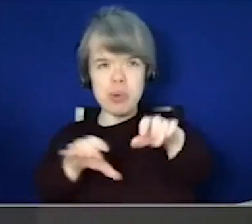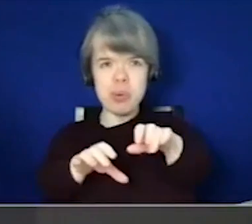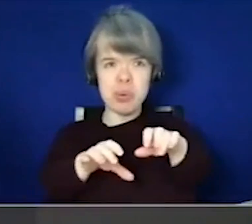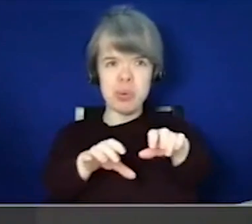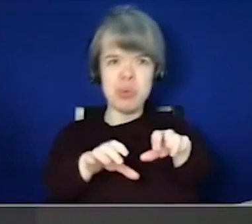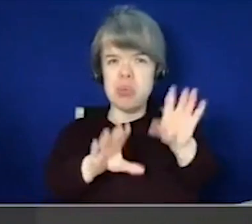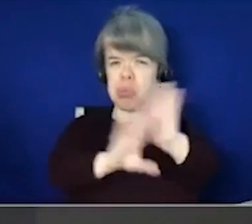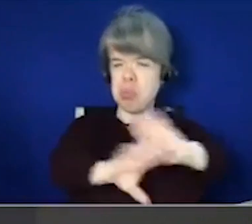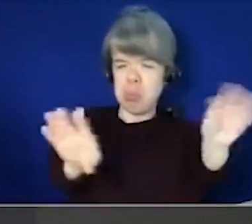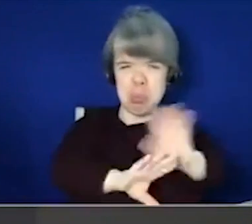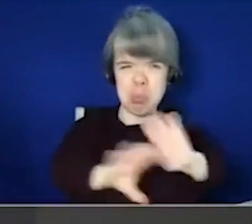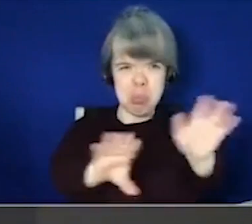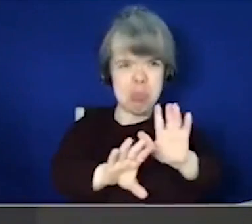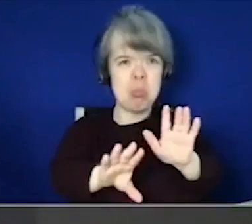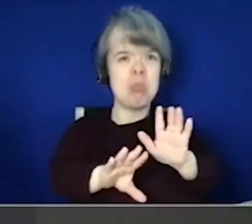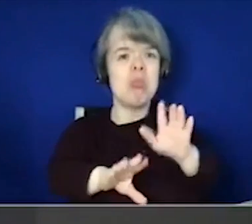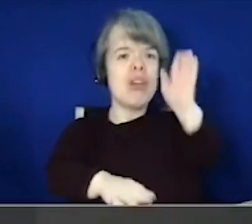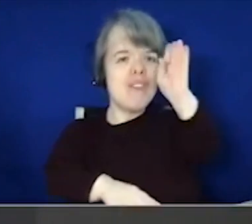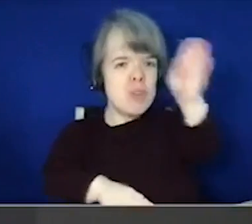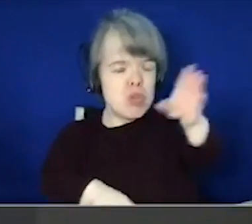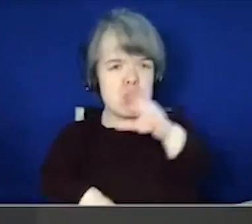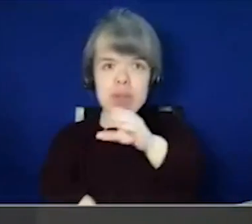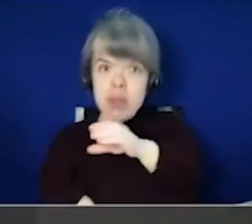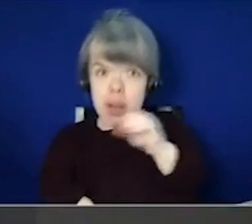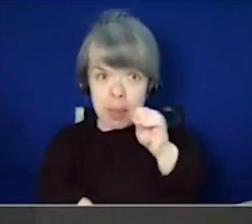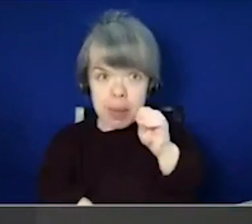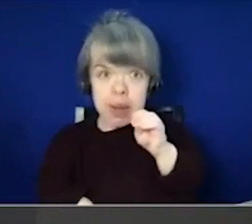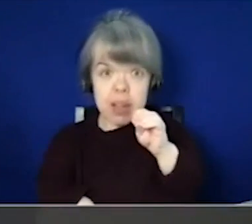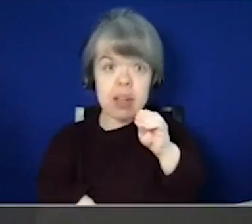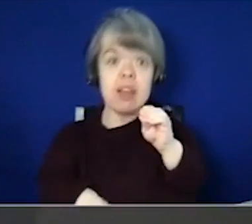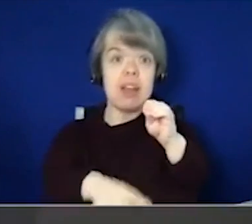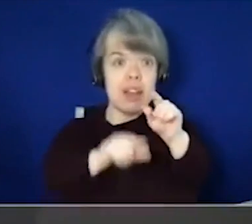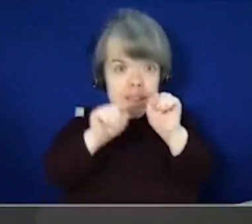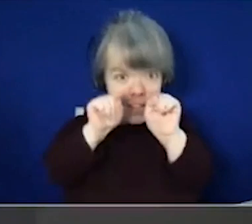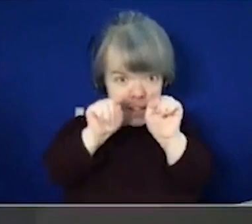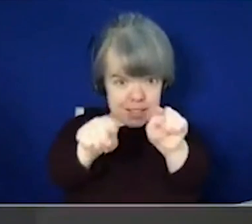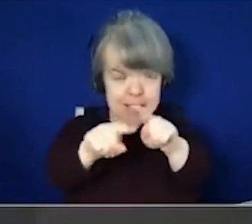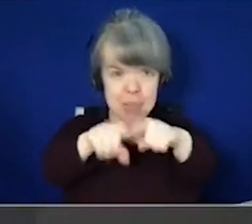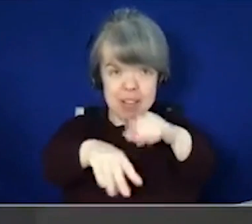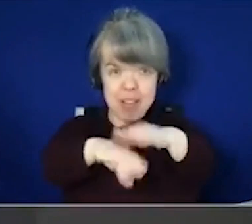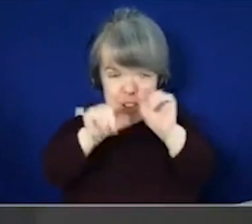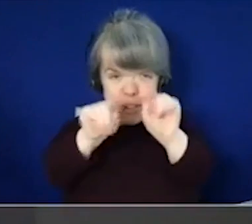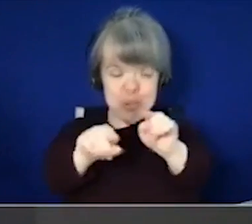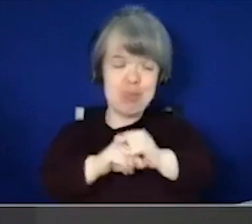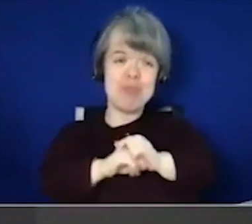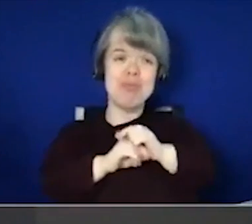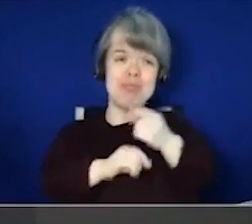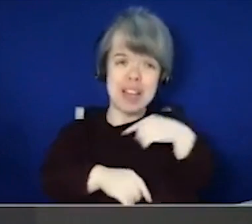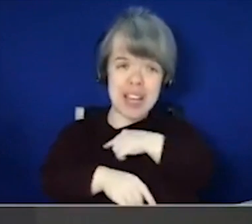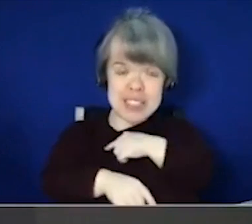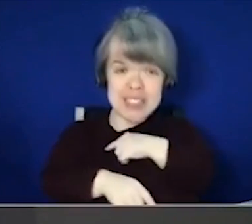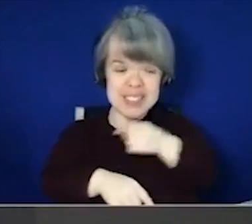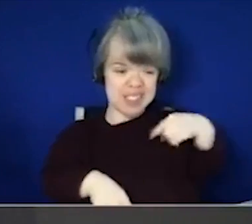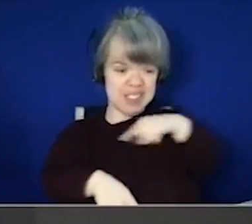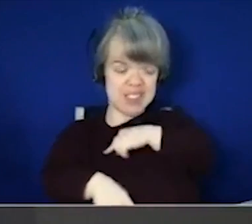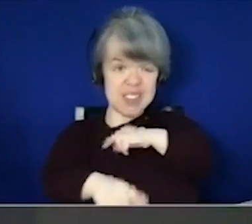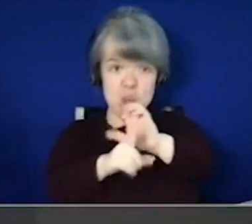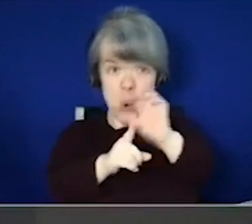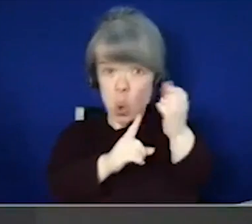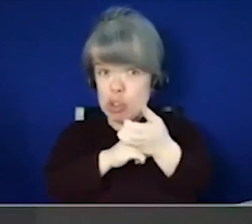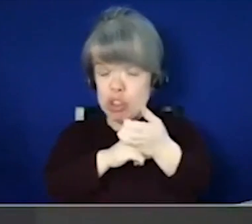challenges right now are real and they're in front of us. And the challenges are multiple. the pandemic, a